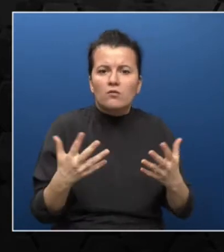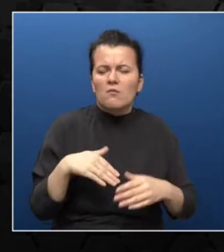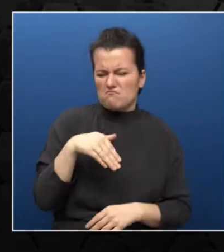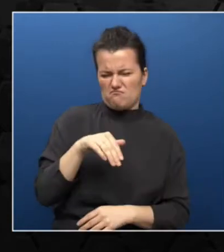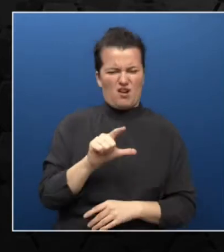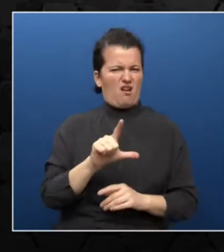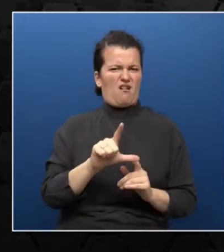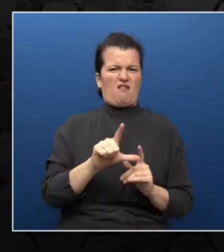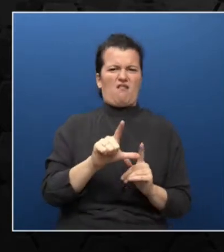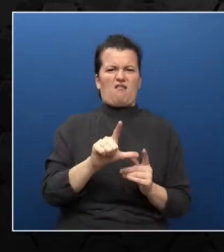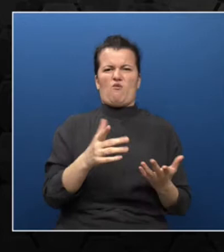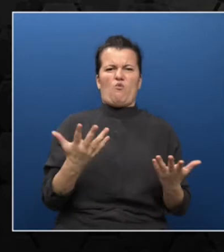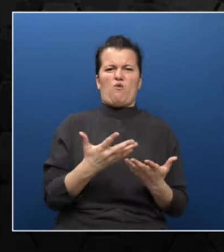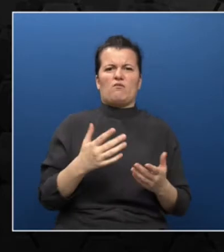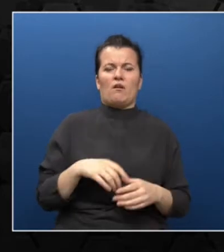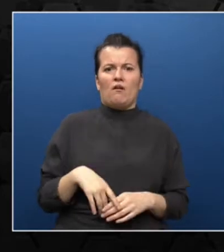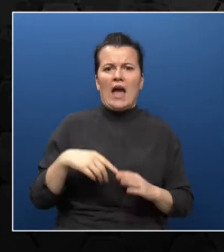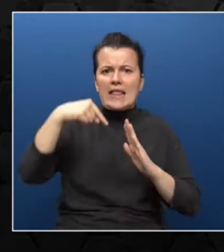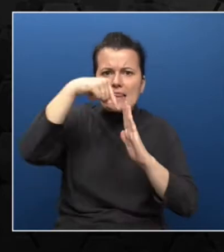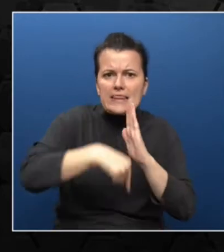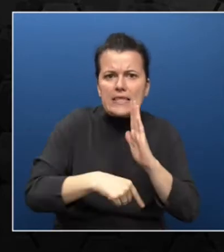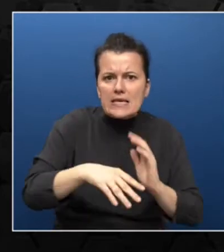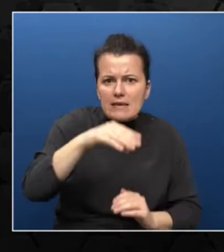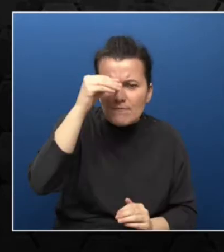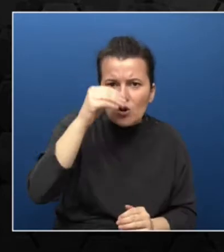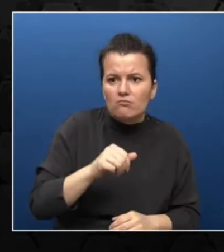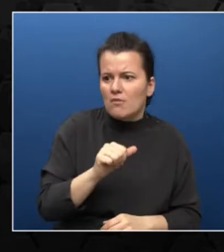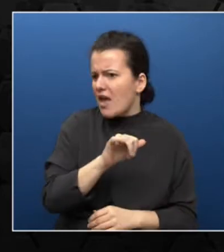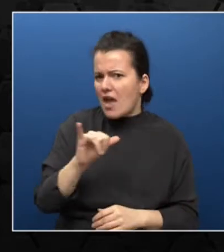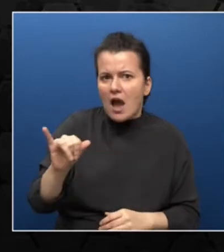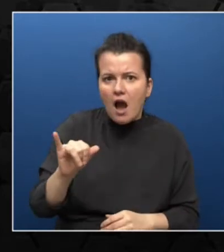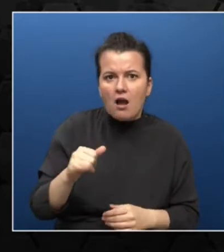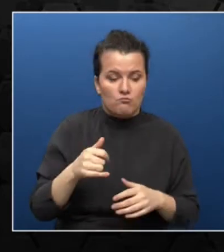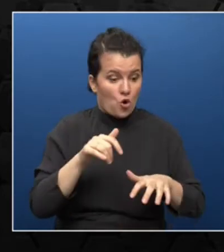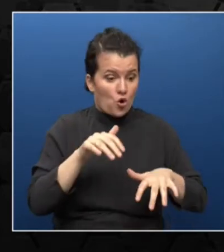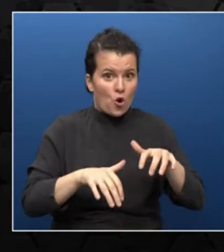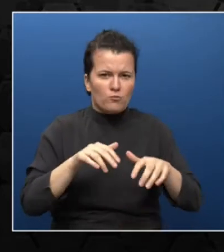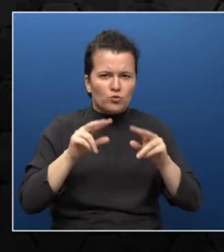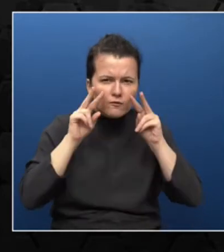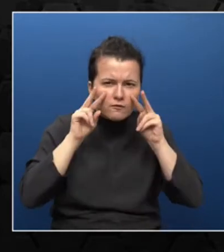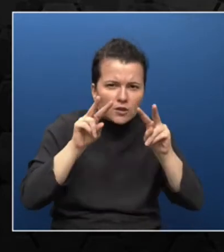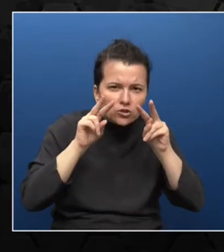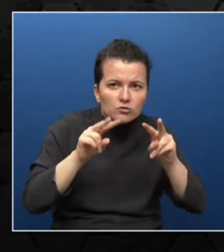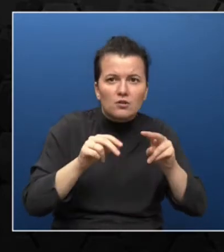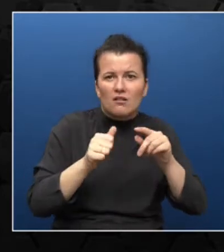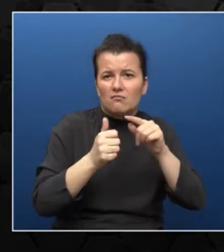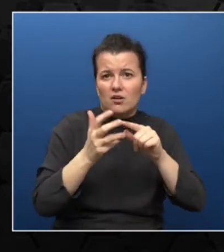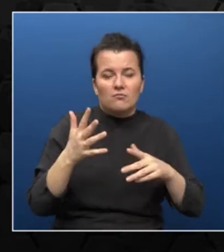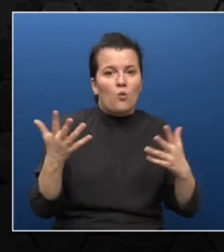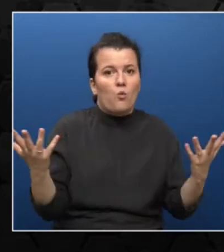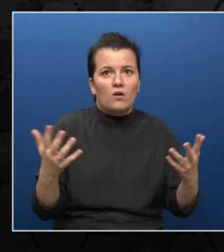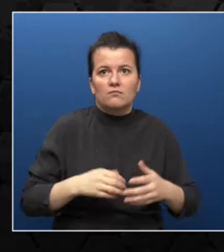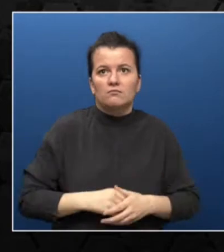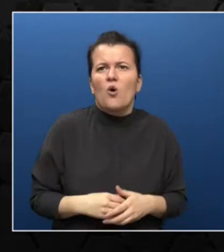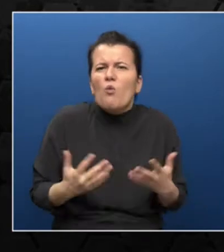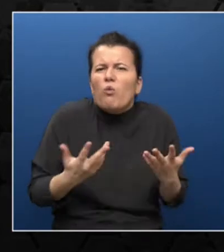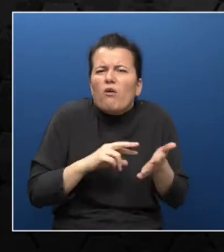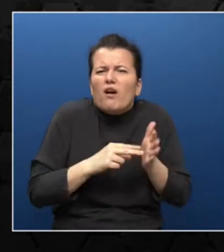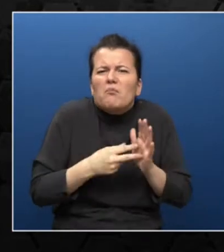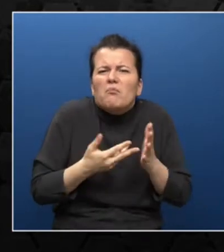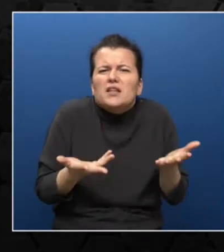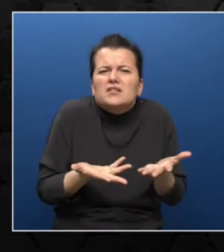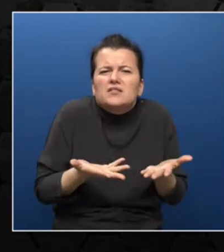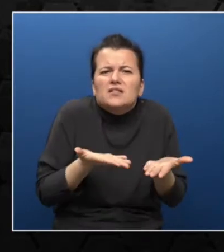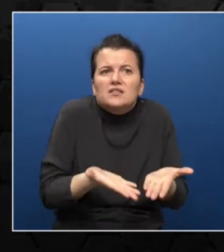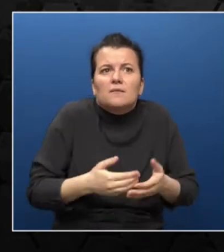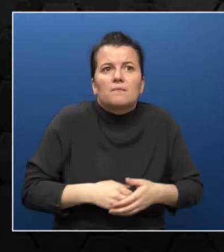AI, deep learning, data science, computer vision, so many things. So in short, it's like if I'm saying that I